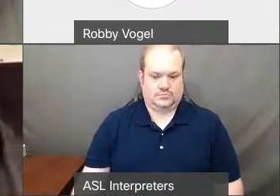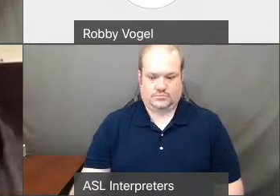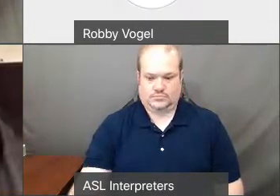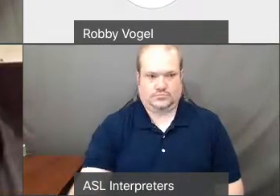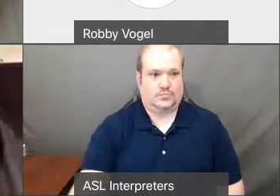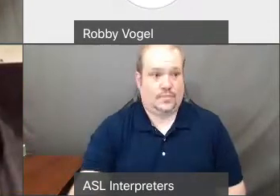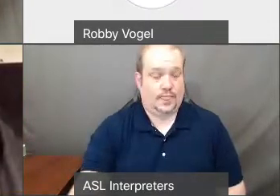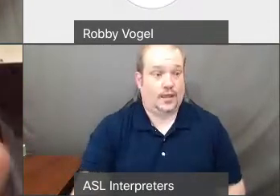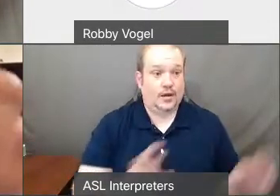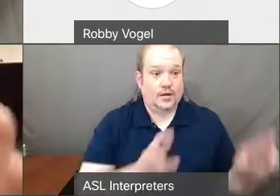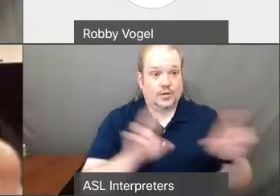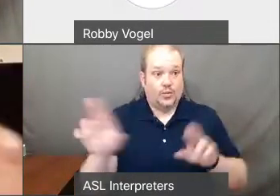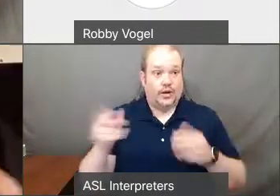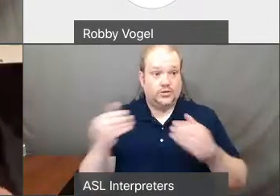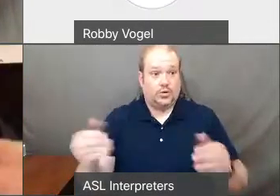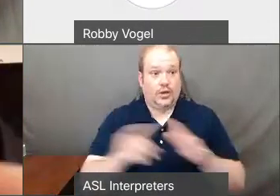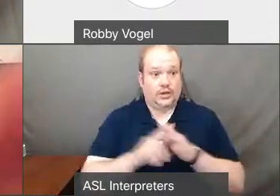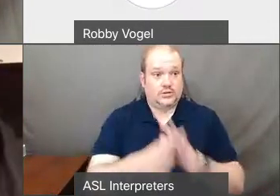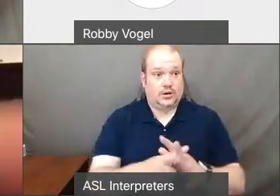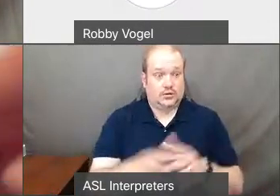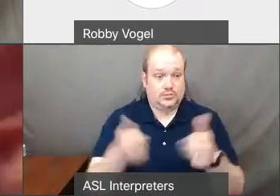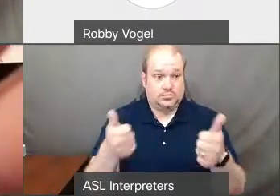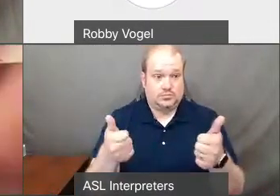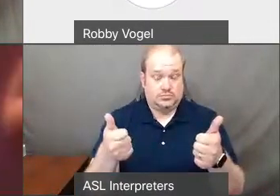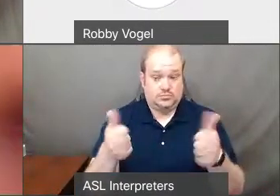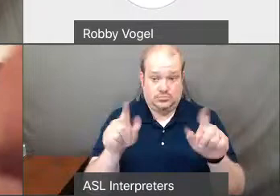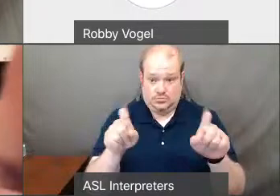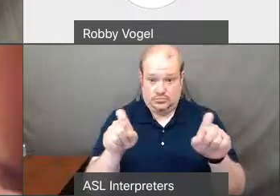Are we ready to get started? Oh.